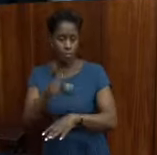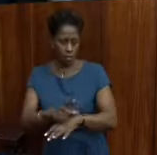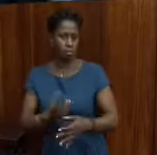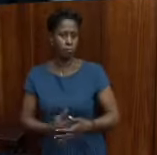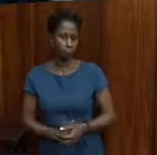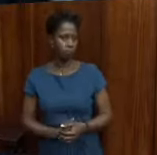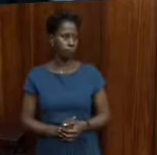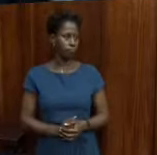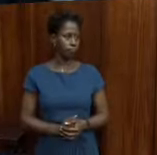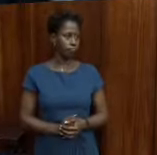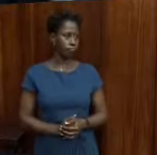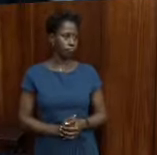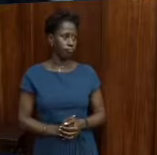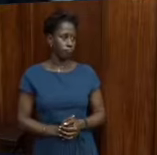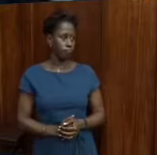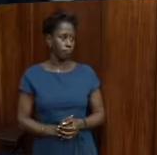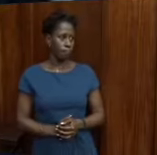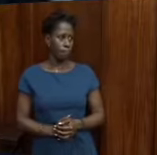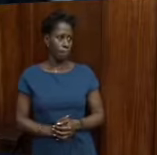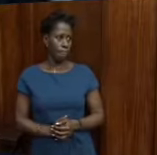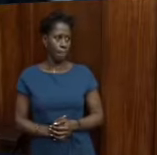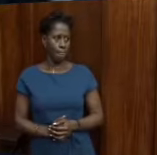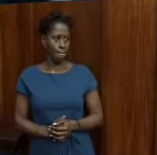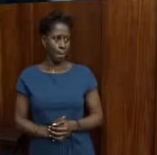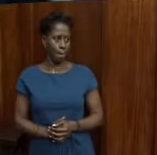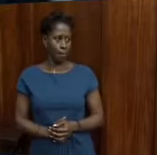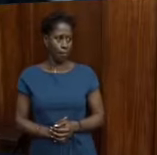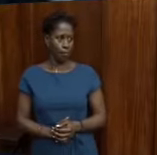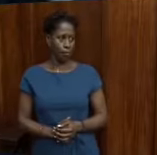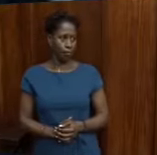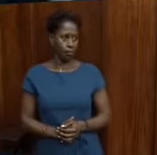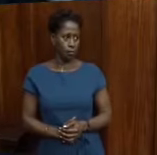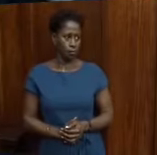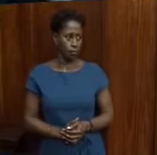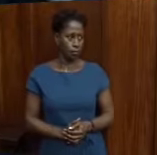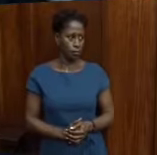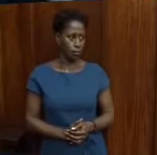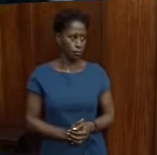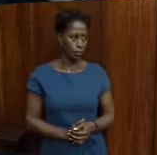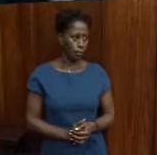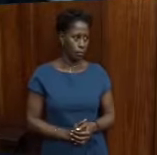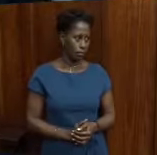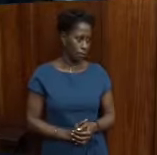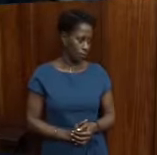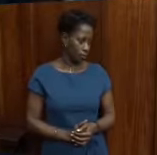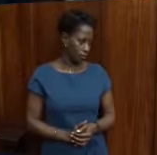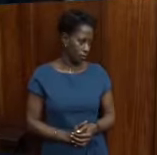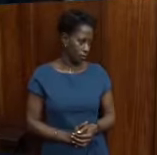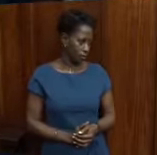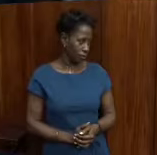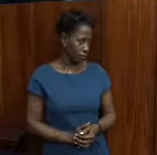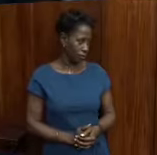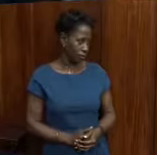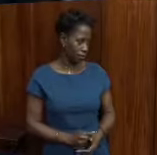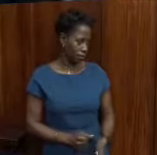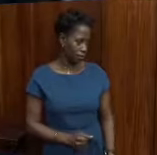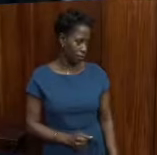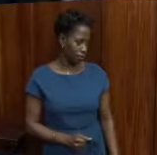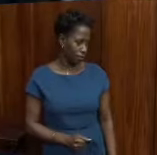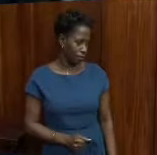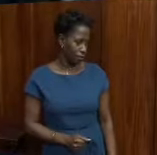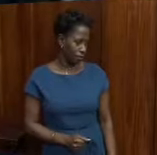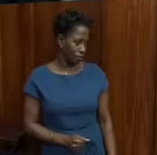report. And four, to identify various provisions of the Constitution and or other legislation that would